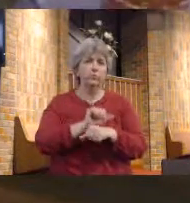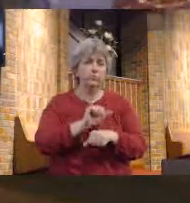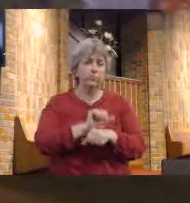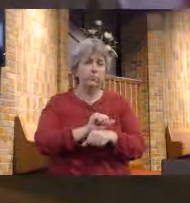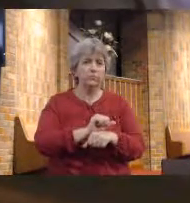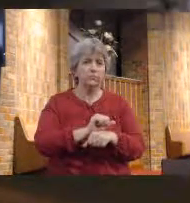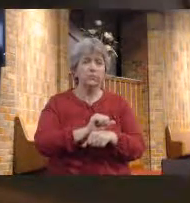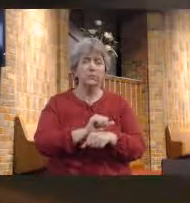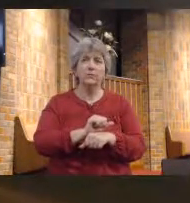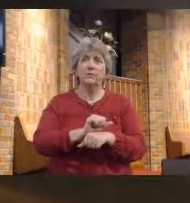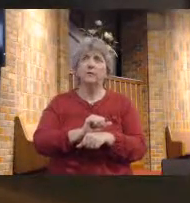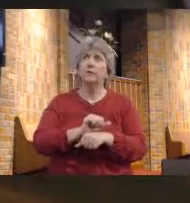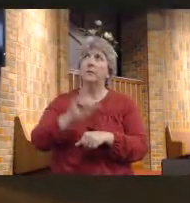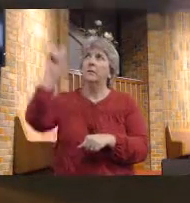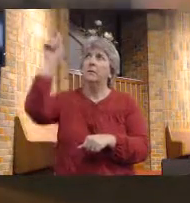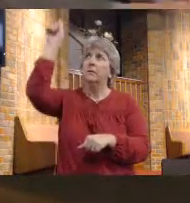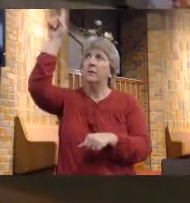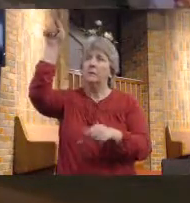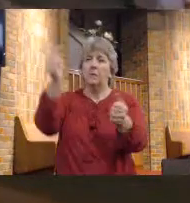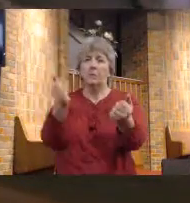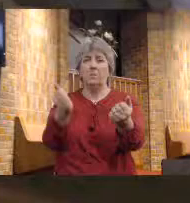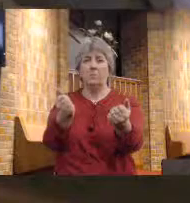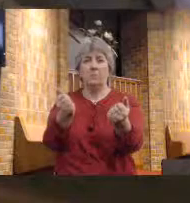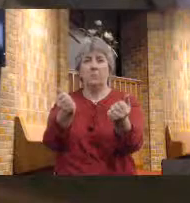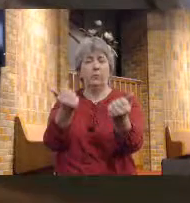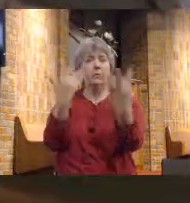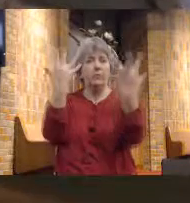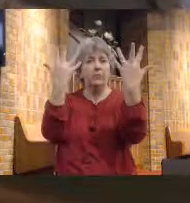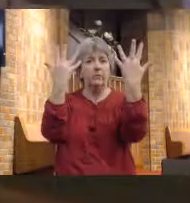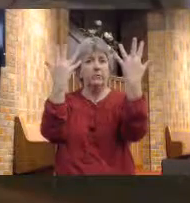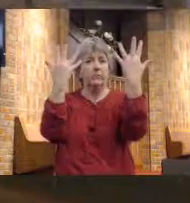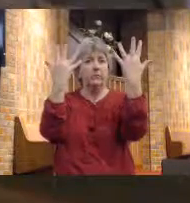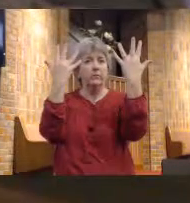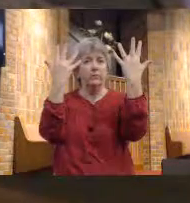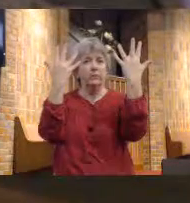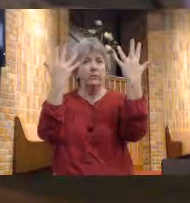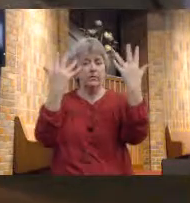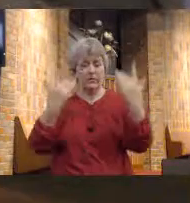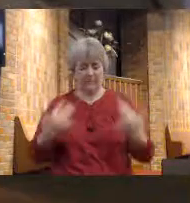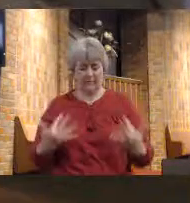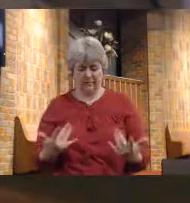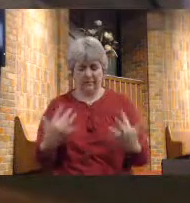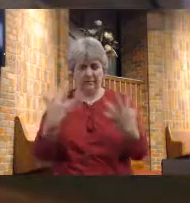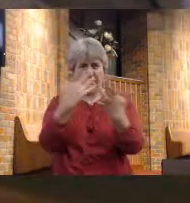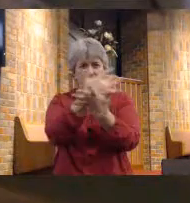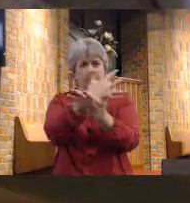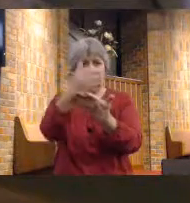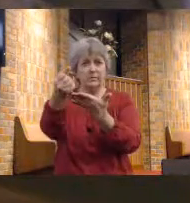And fire falls from heaven and lights that fire. And it burns up the sacrifice.